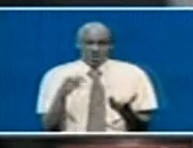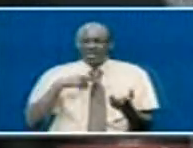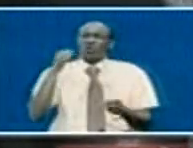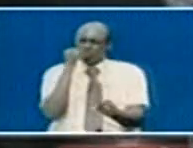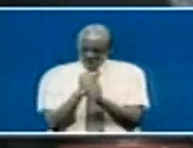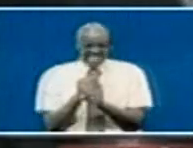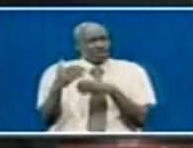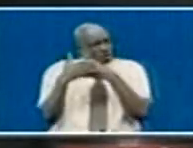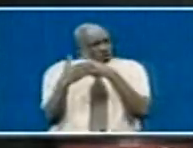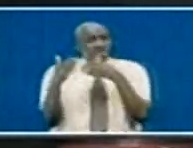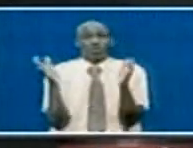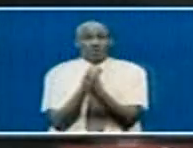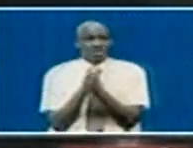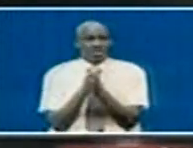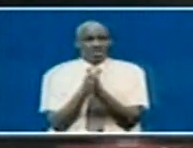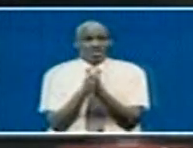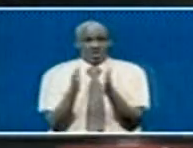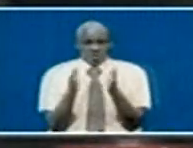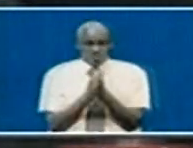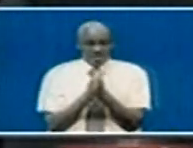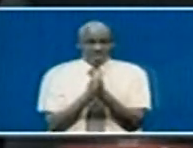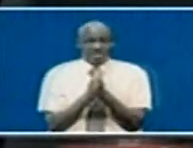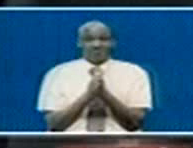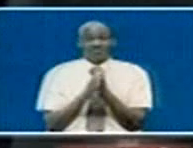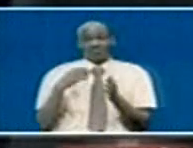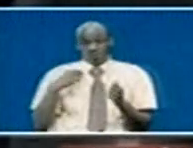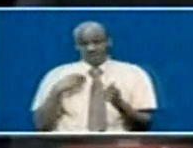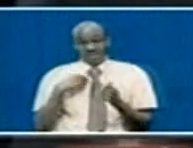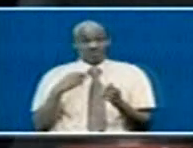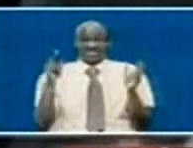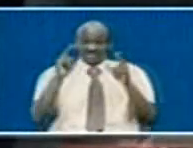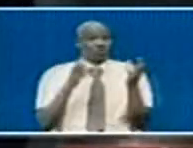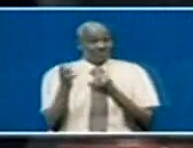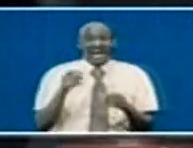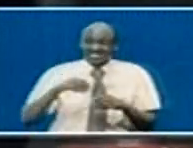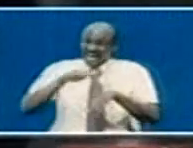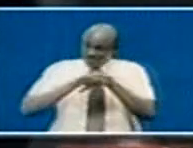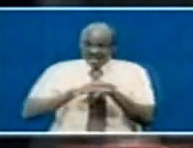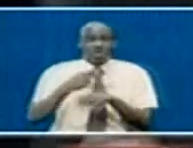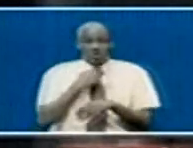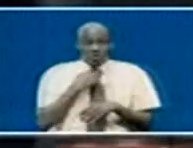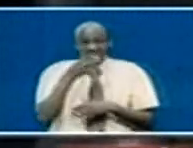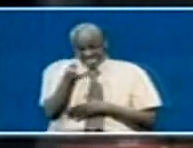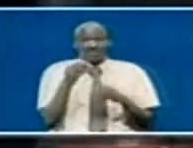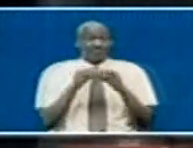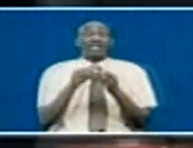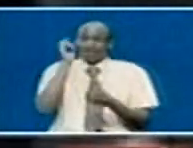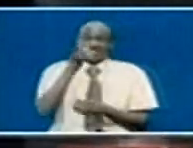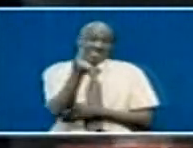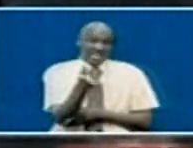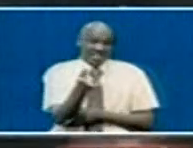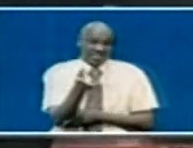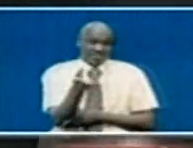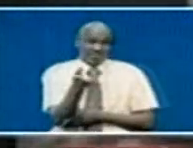very closely with the intelligence services. That's why we as African Union are present at this meeting of